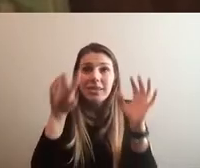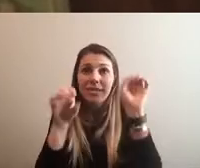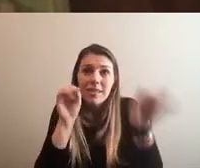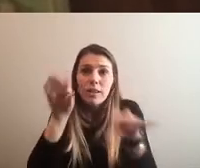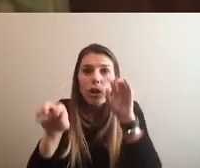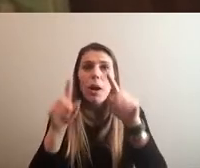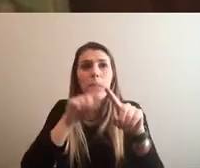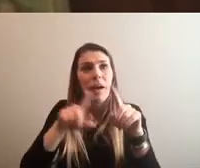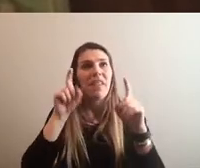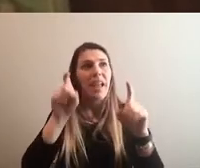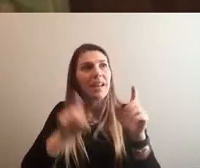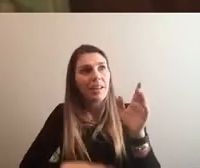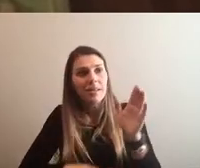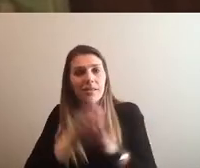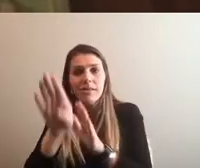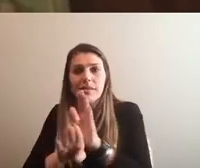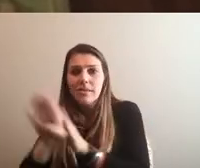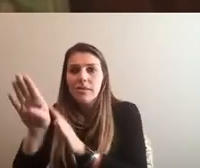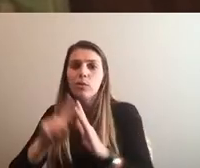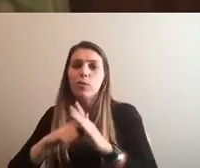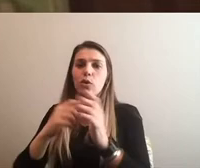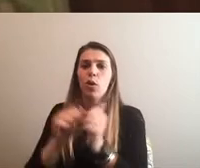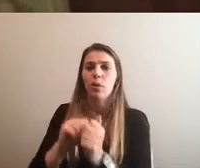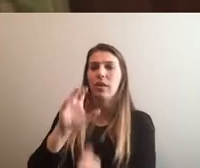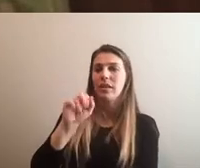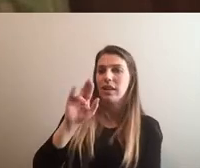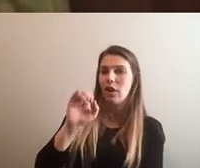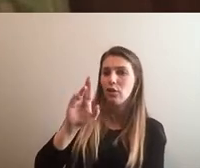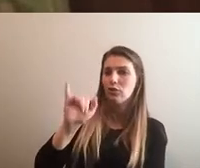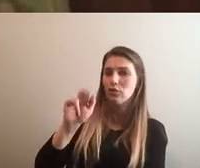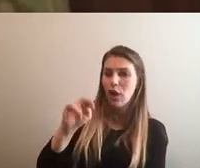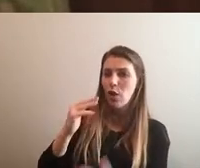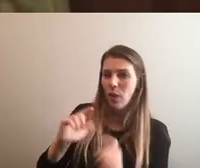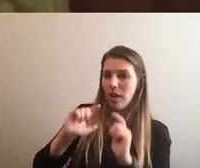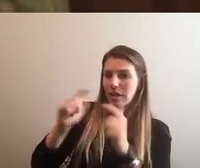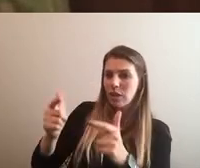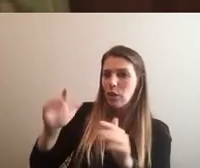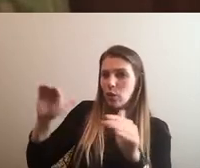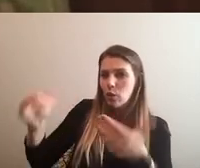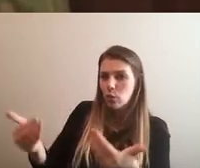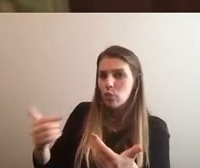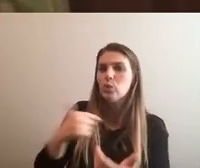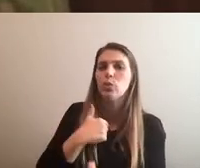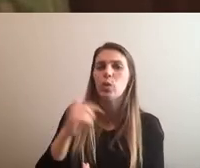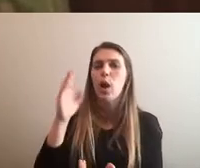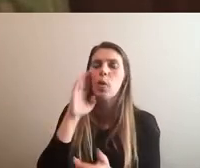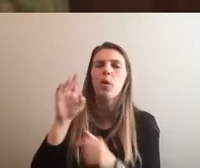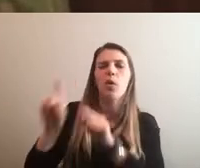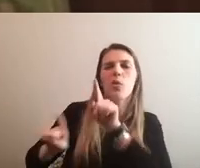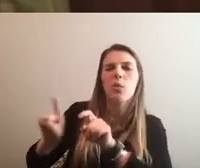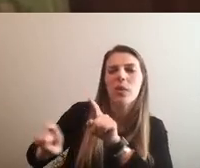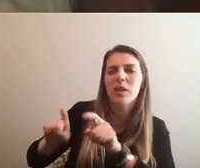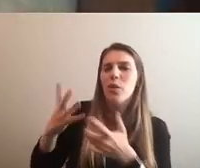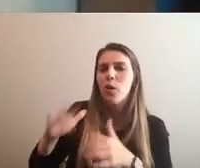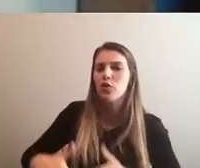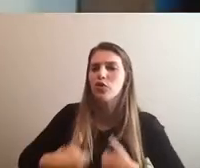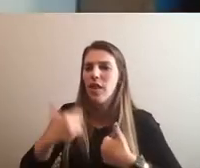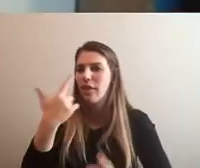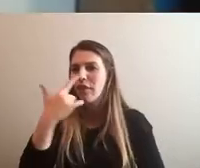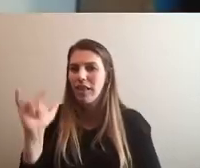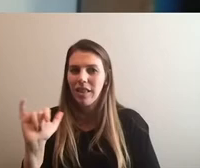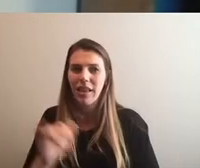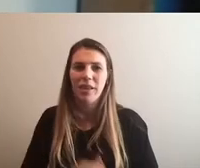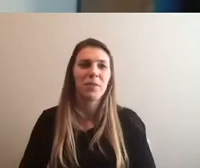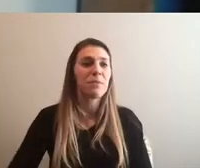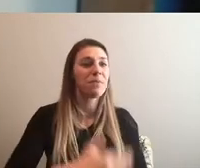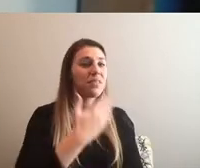prosper today. And we're going to start with Karen Ryan. I'd love if you don't mind, just introduce yourself a little bit, and then I'm going to quiz you about what your life has been like. Thank